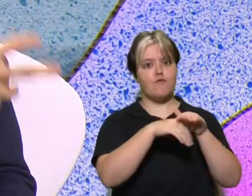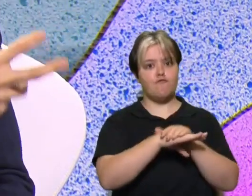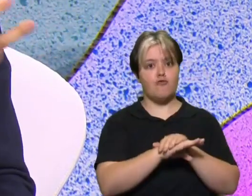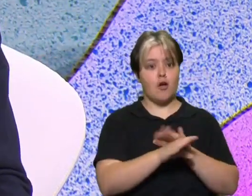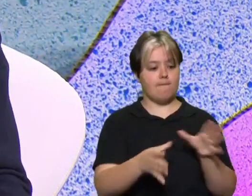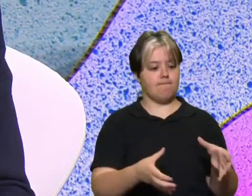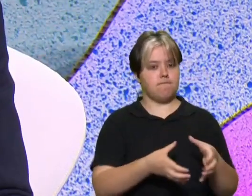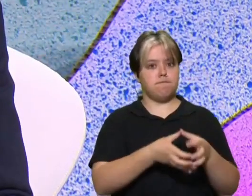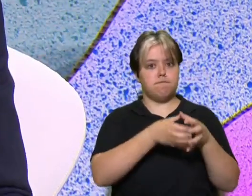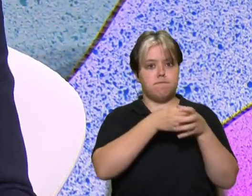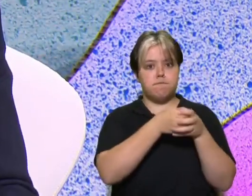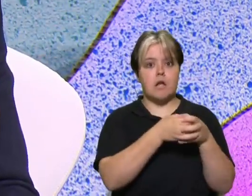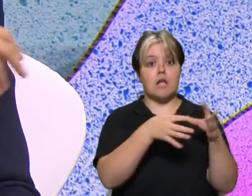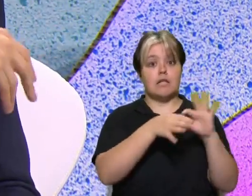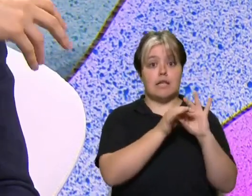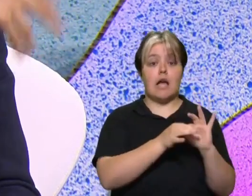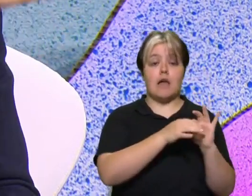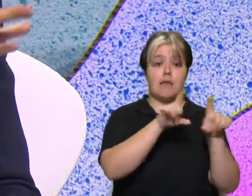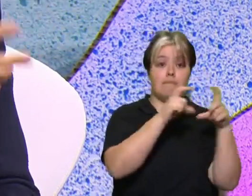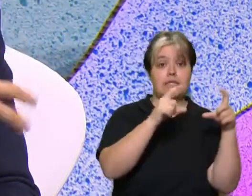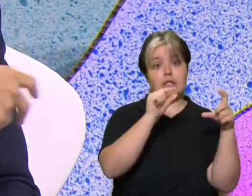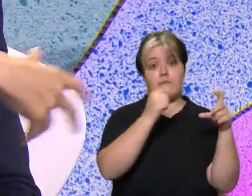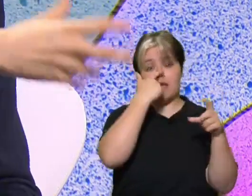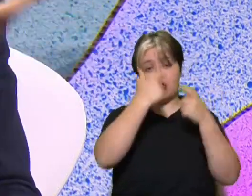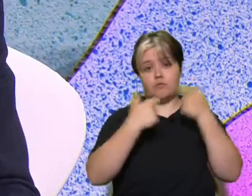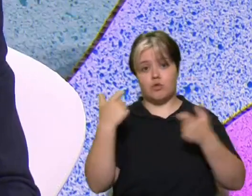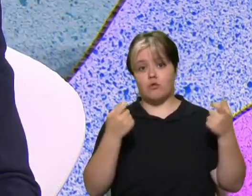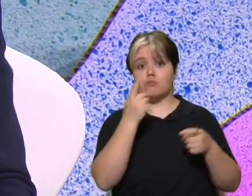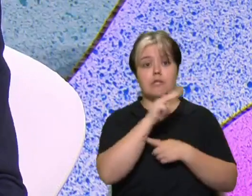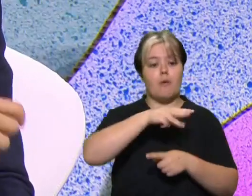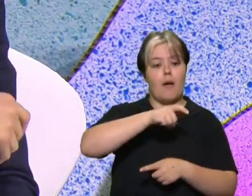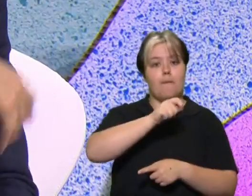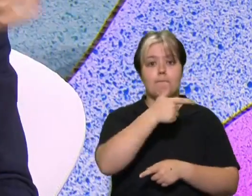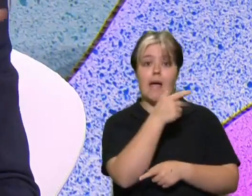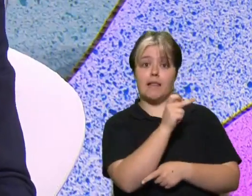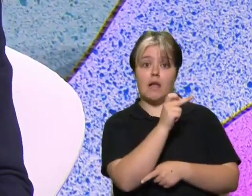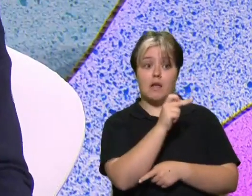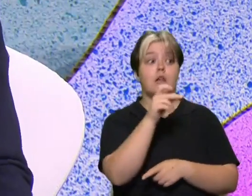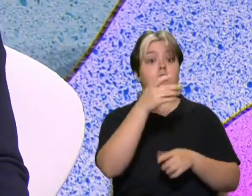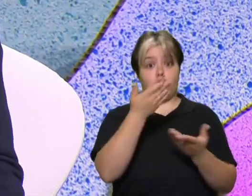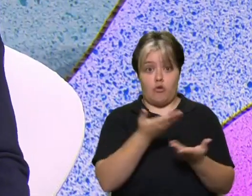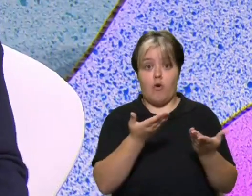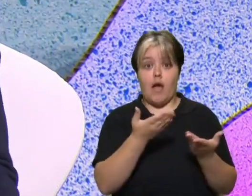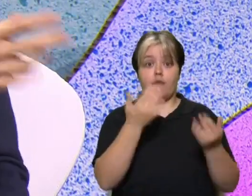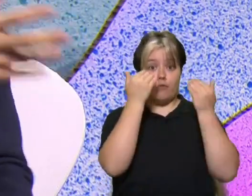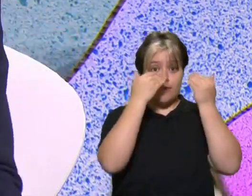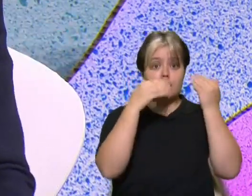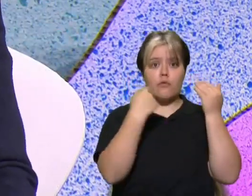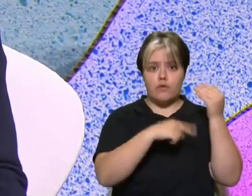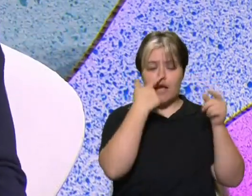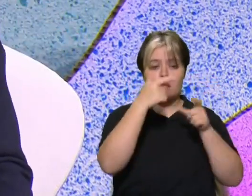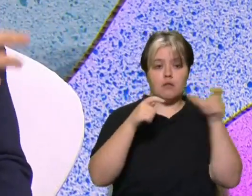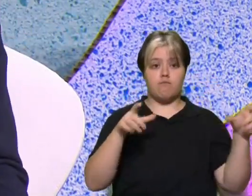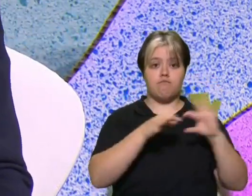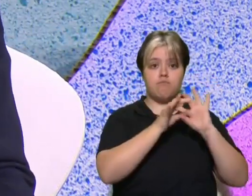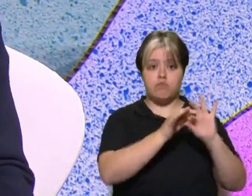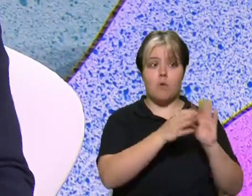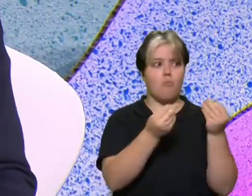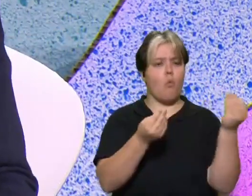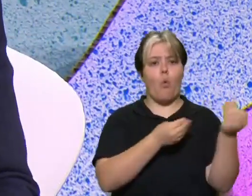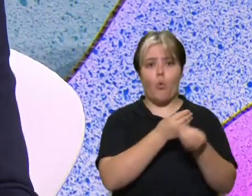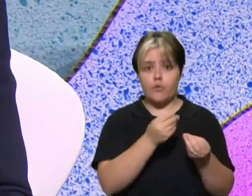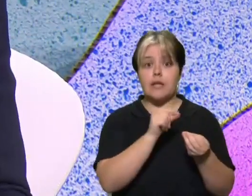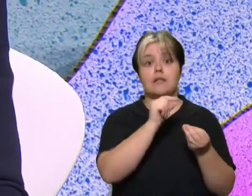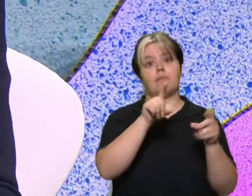capacity to concentrate information on people and companies. Like Meta has a lot of information, and